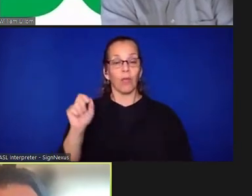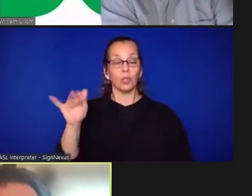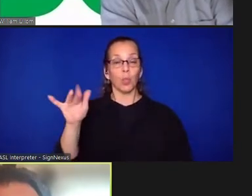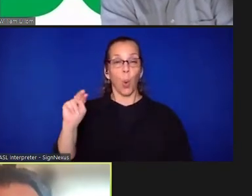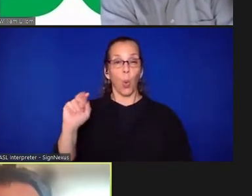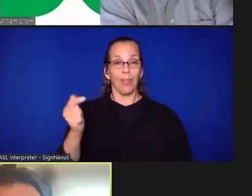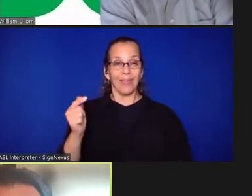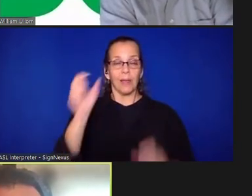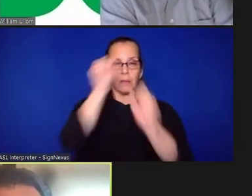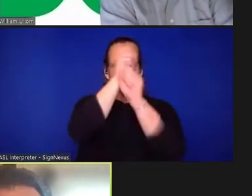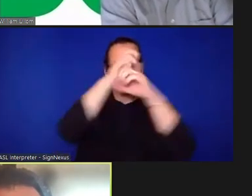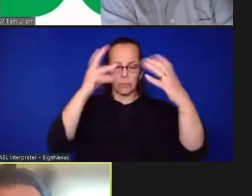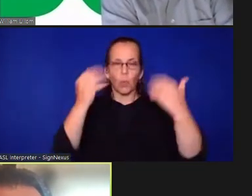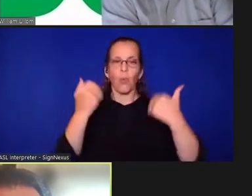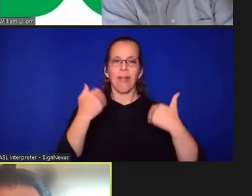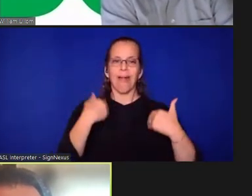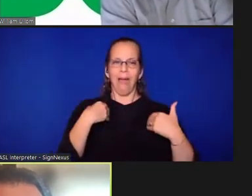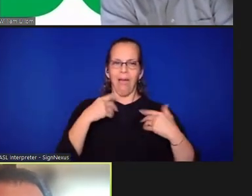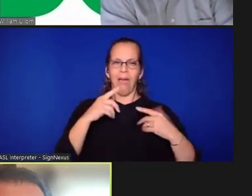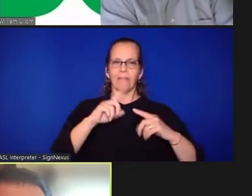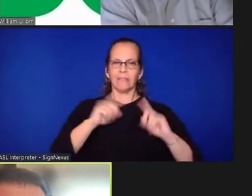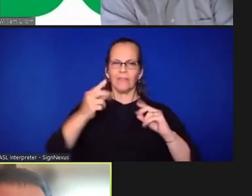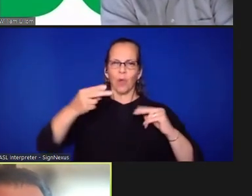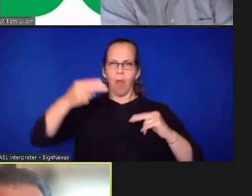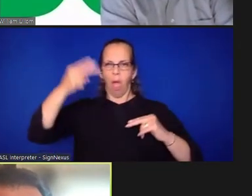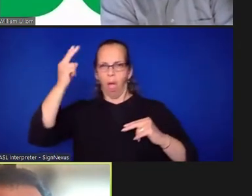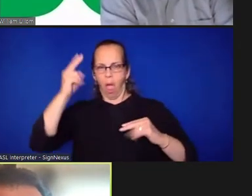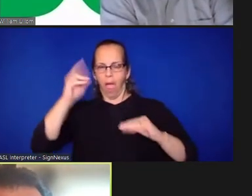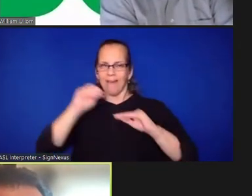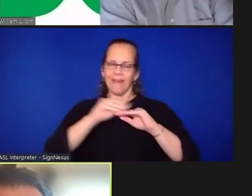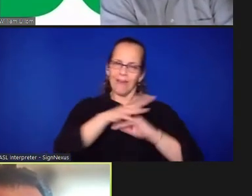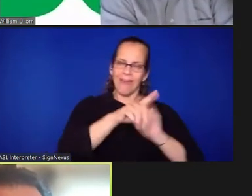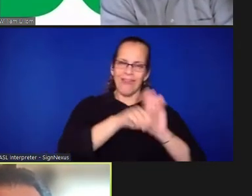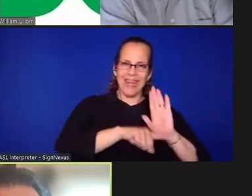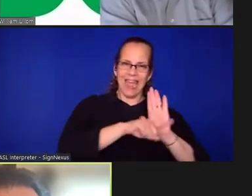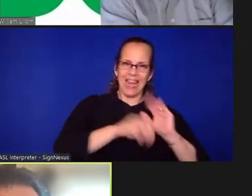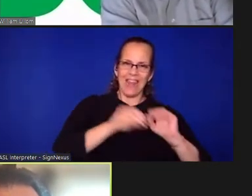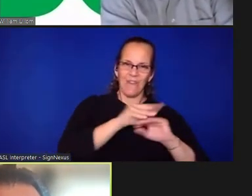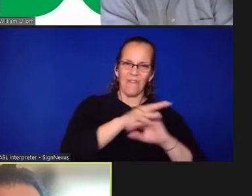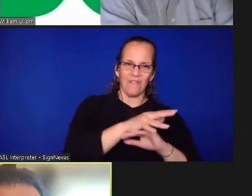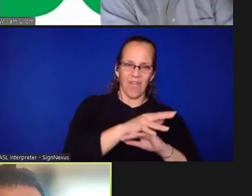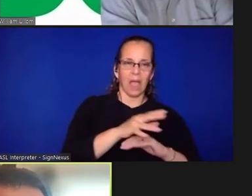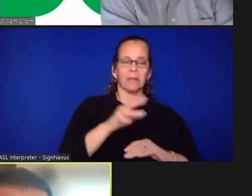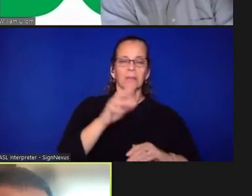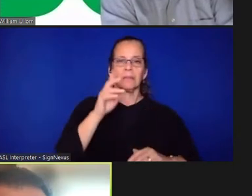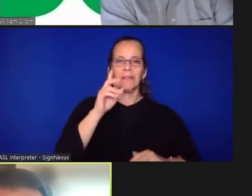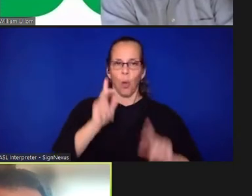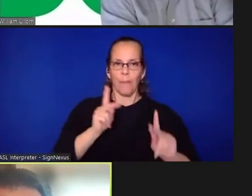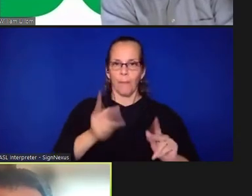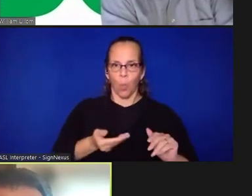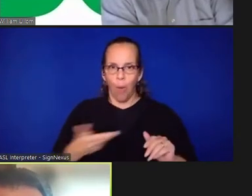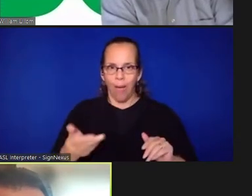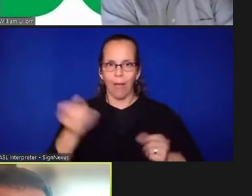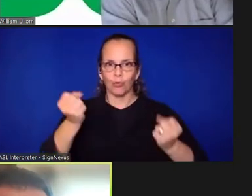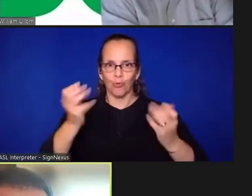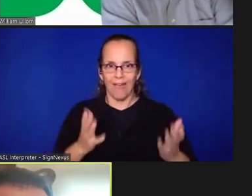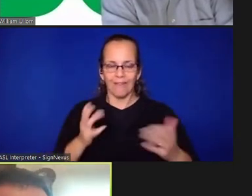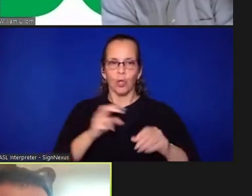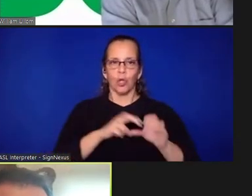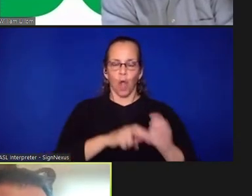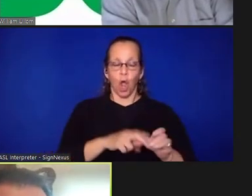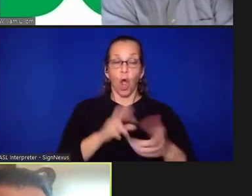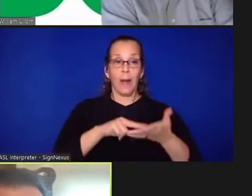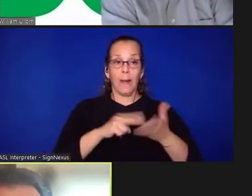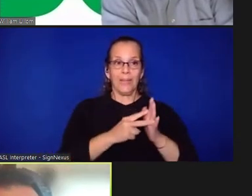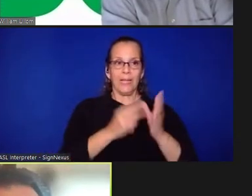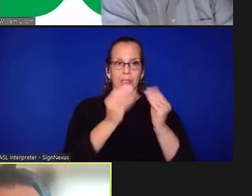will have a disproportionately high and adverse effect on the taxi and for higher vehicle driver populations that means reduced wages and lost jobs